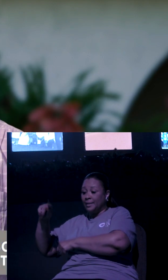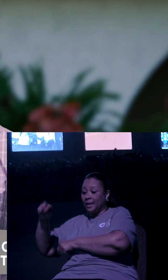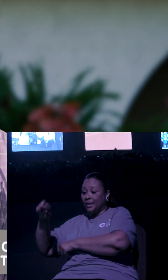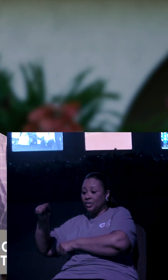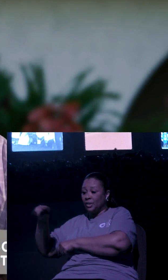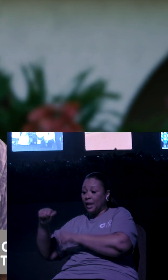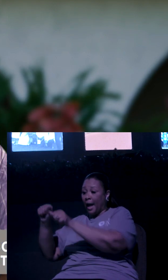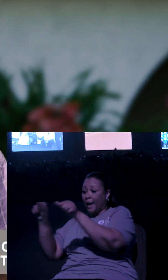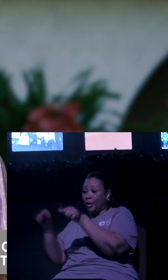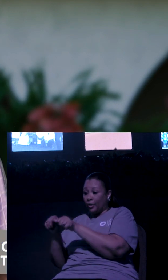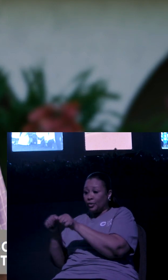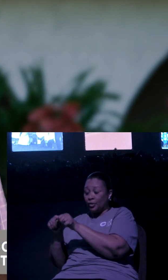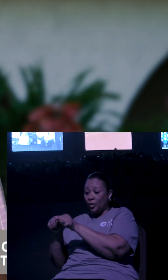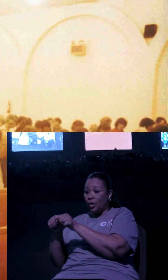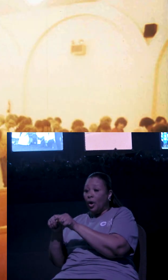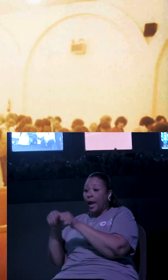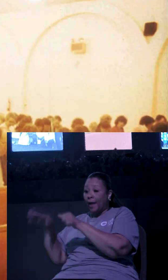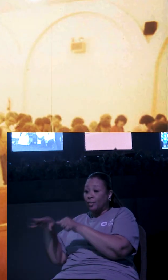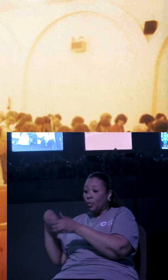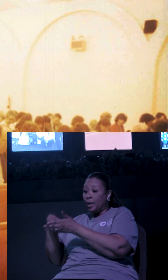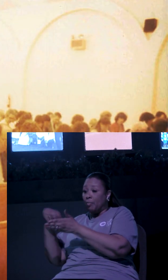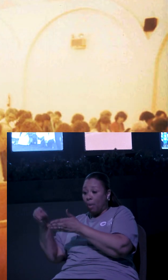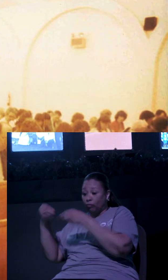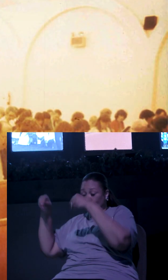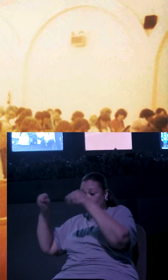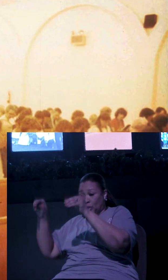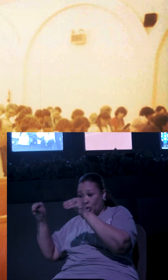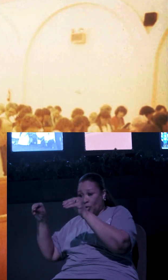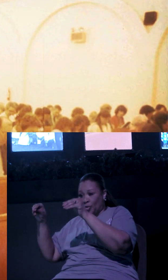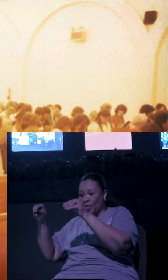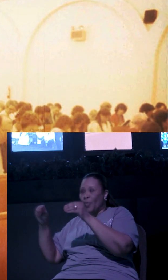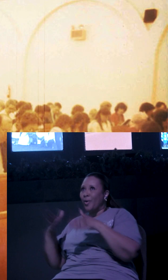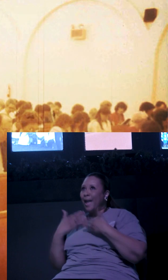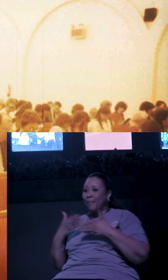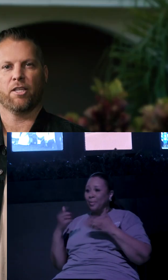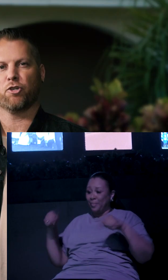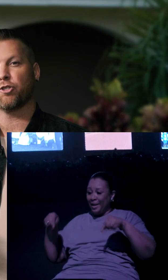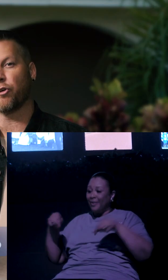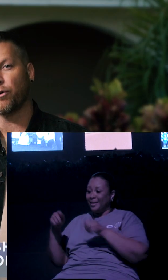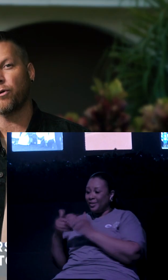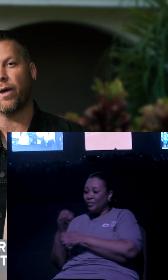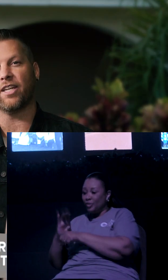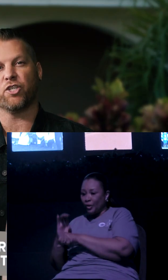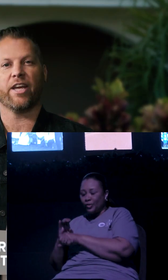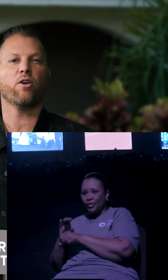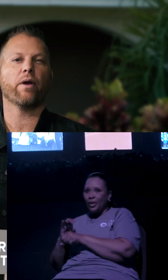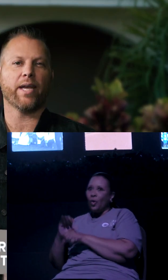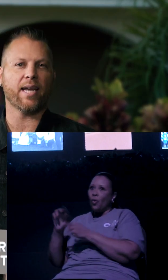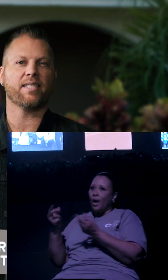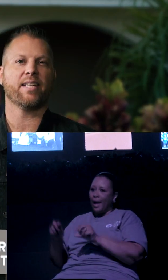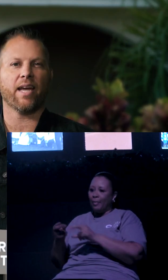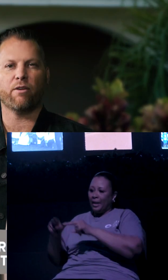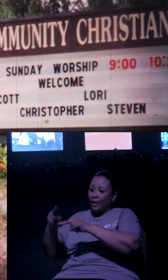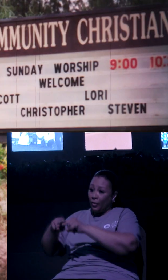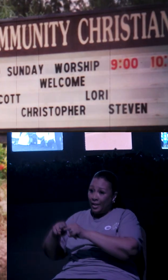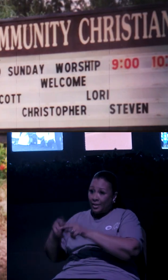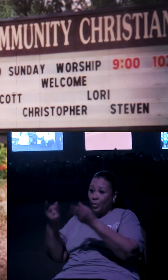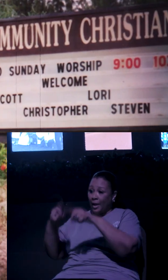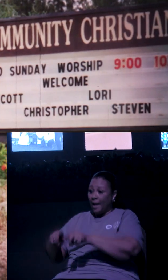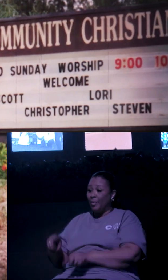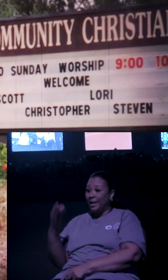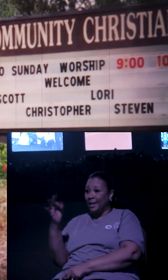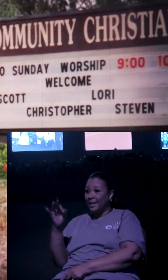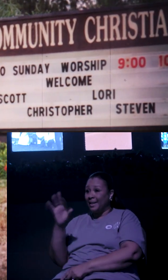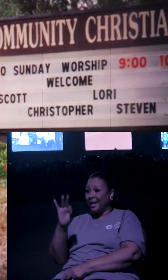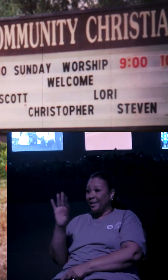buying this land and selling our first building, we were so excited to be in our new home. The church grew, and in January 1994,